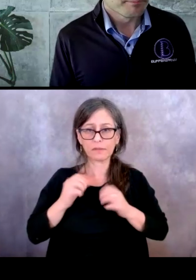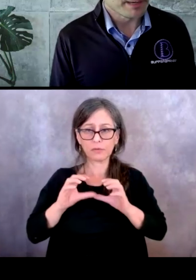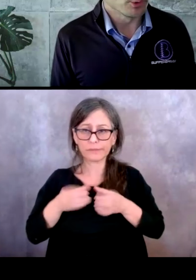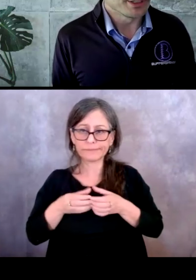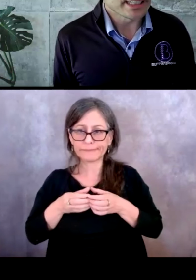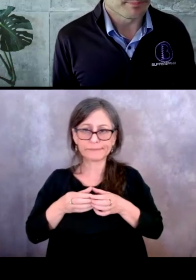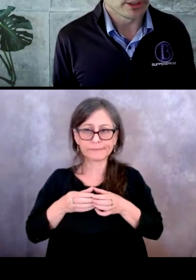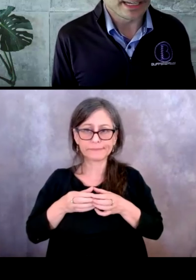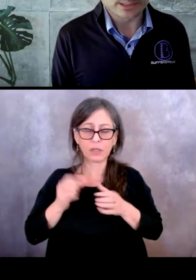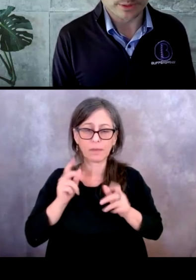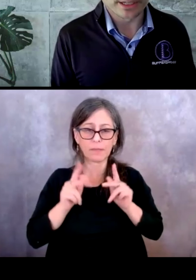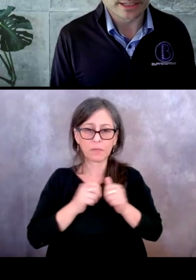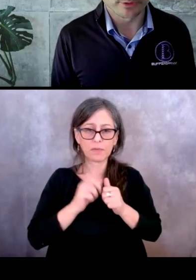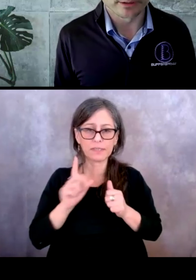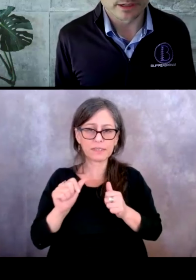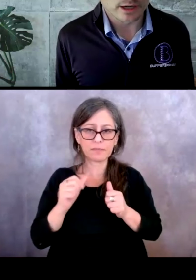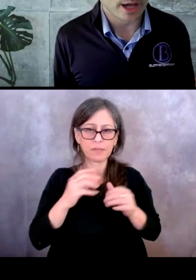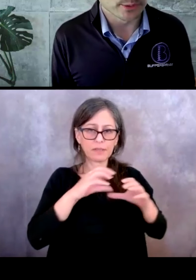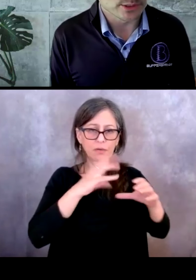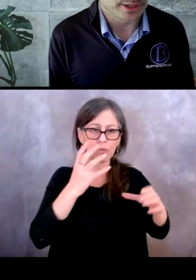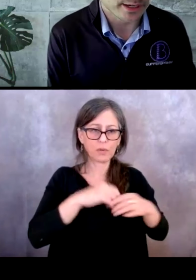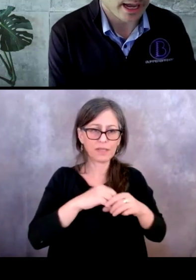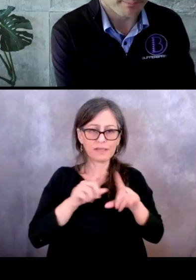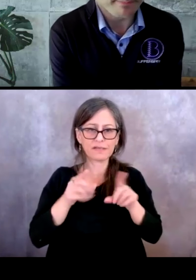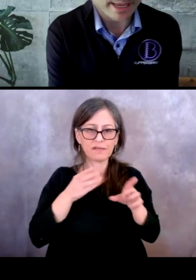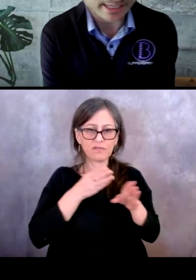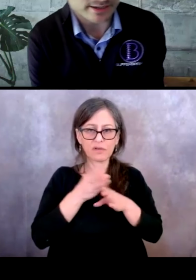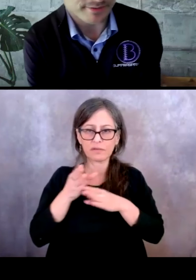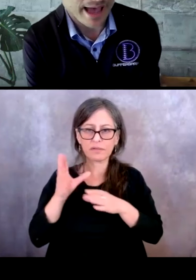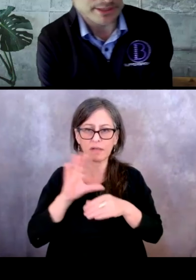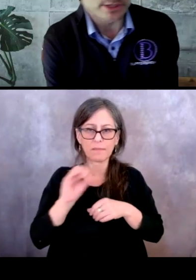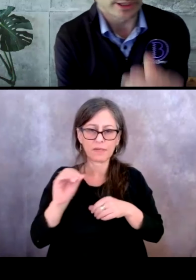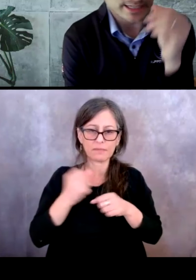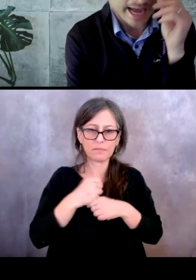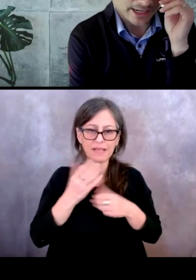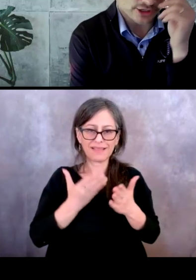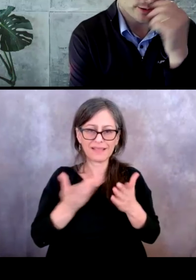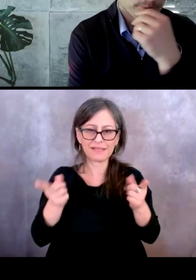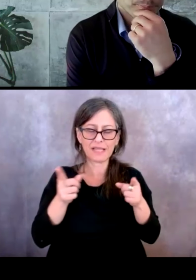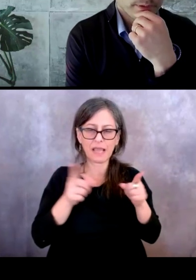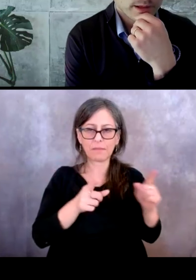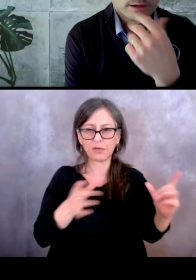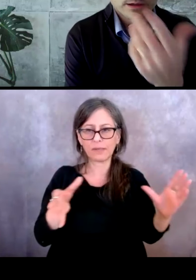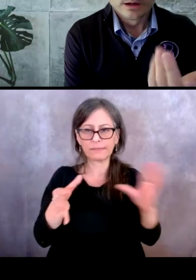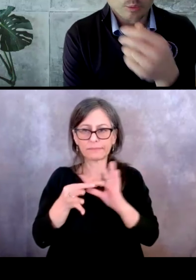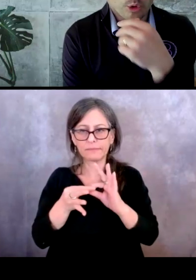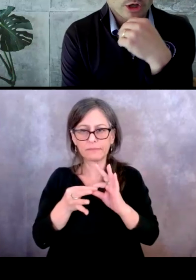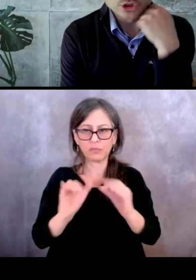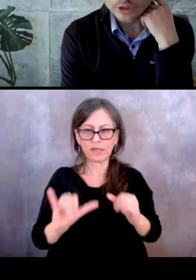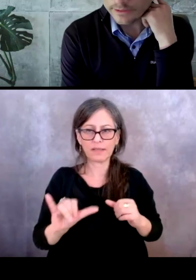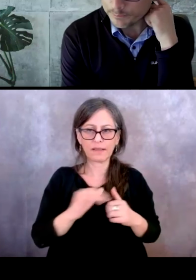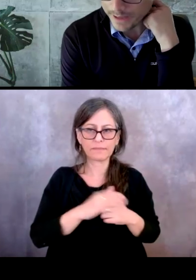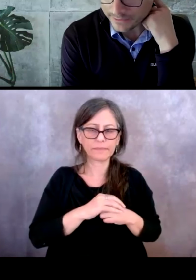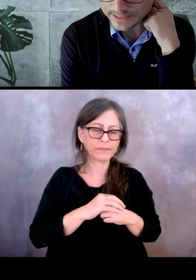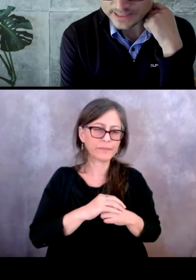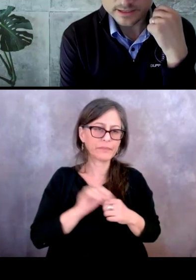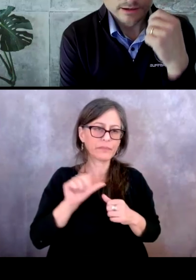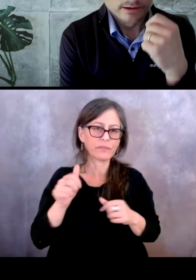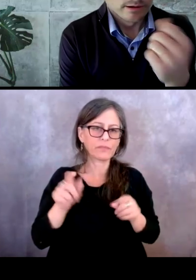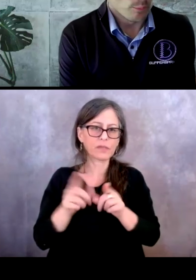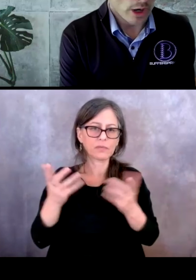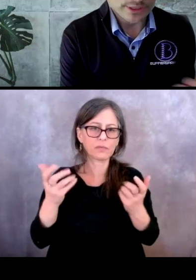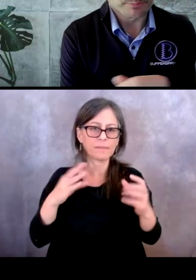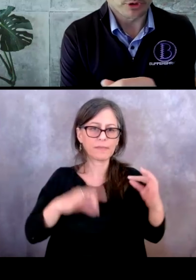or people with disabilities within different conduits within the company making stuff happen that you can attach to? We're also looking for